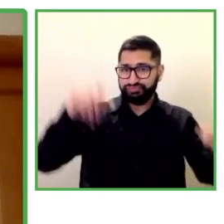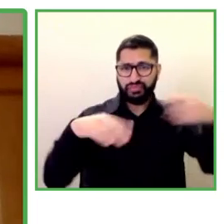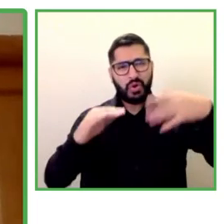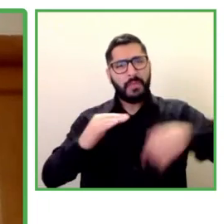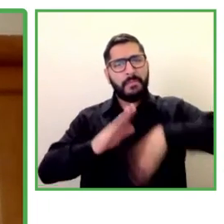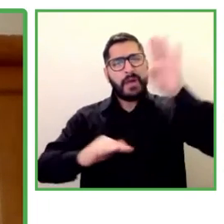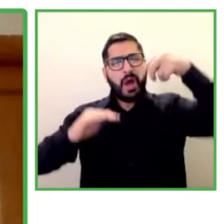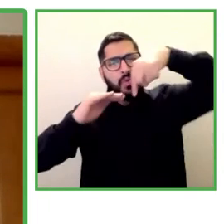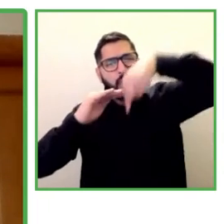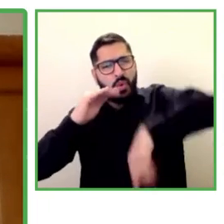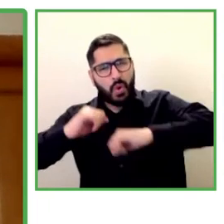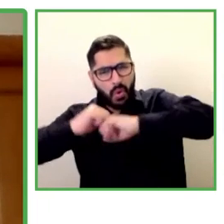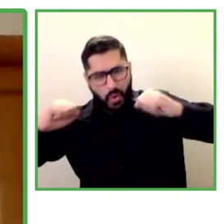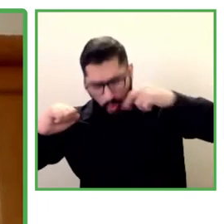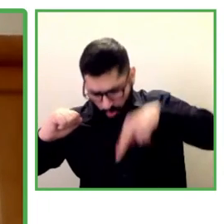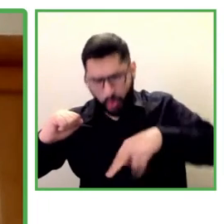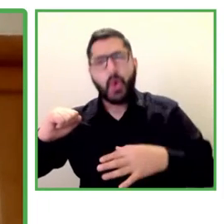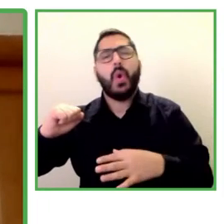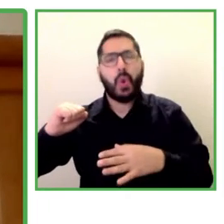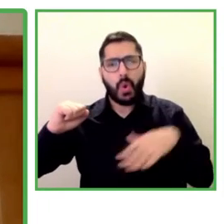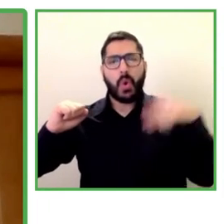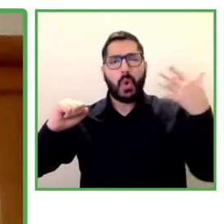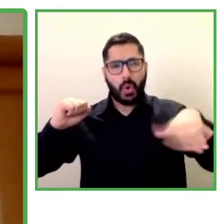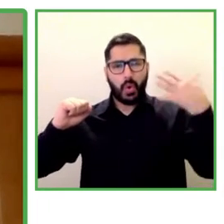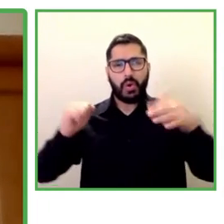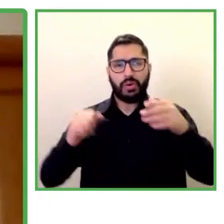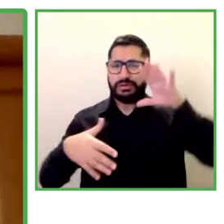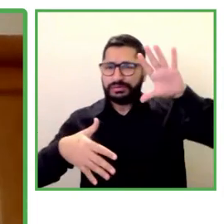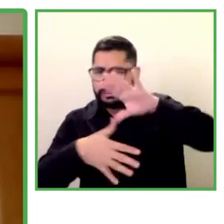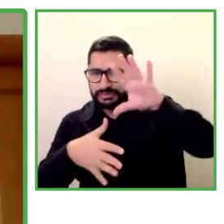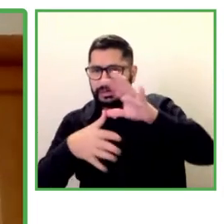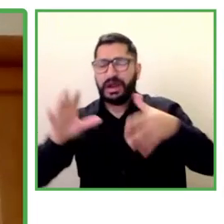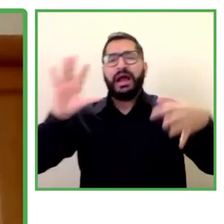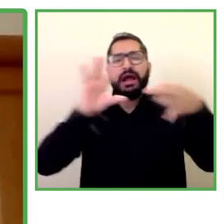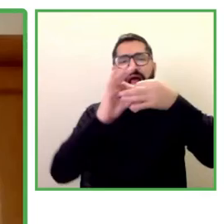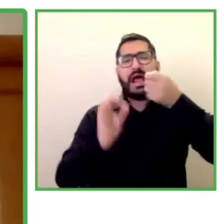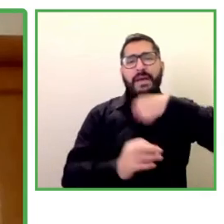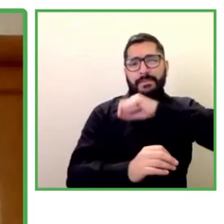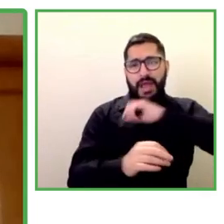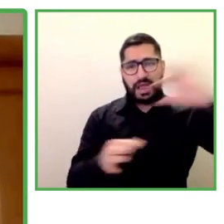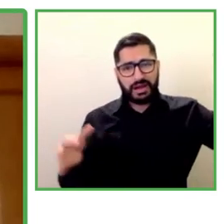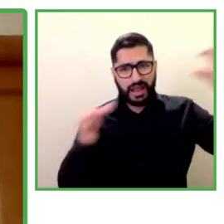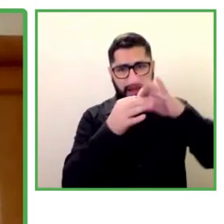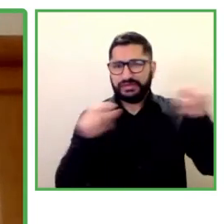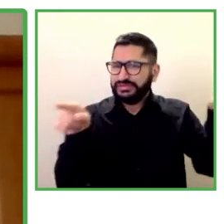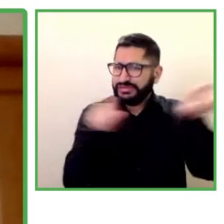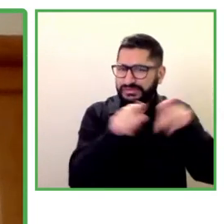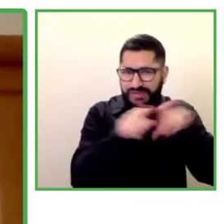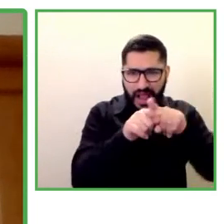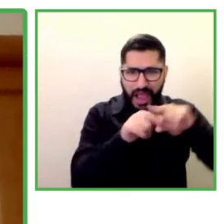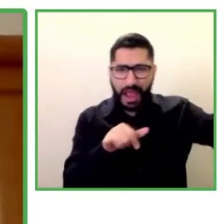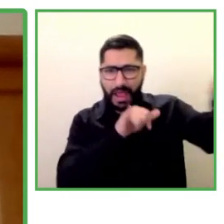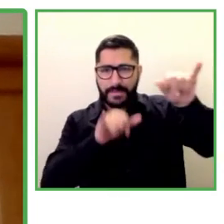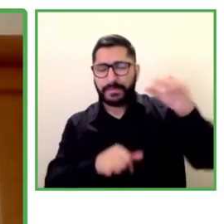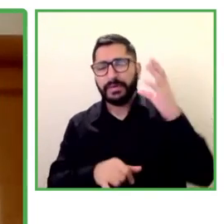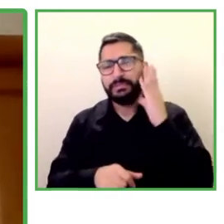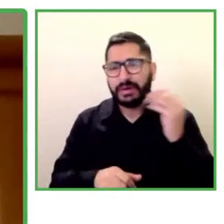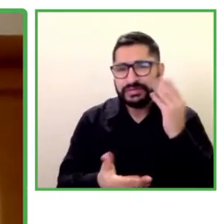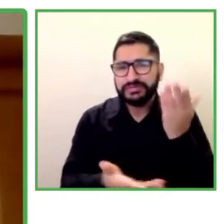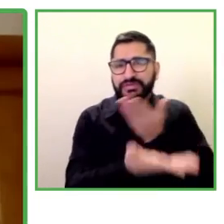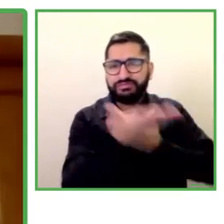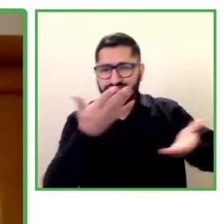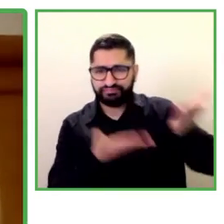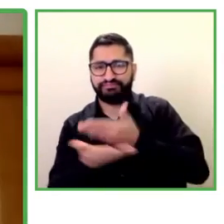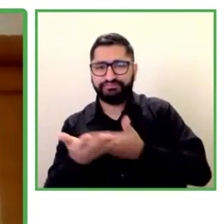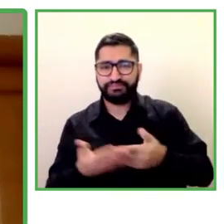From the organization, from the OISS, we wanted to go one step further. Since we had the national